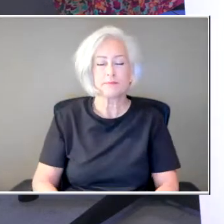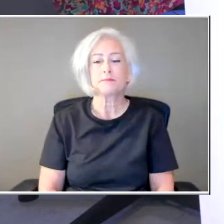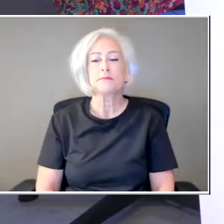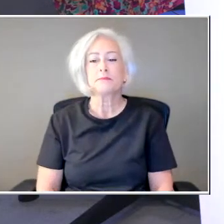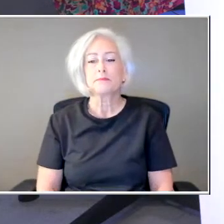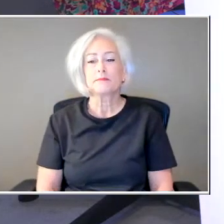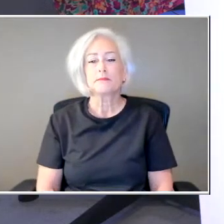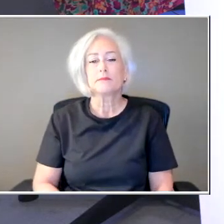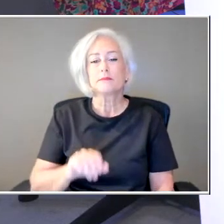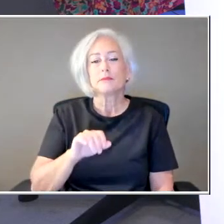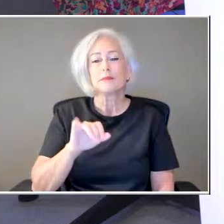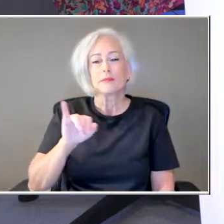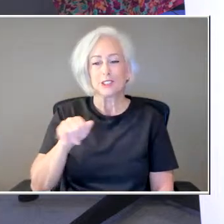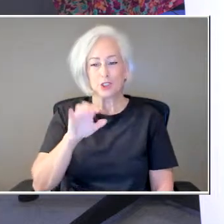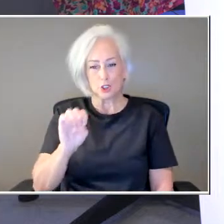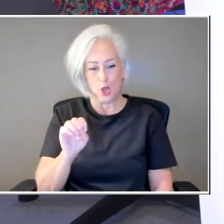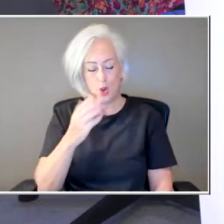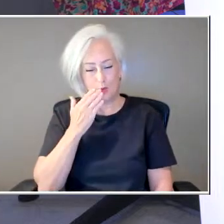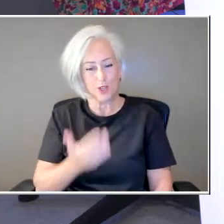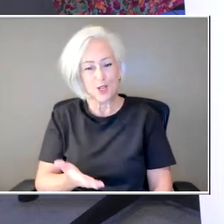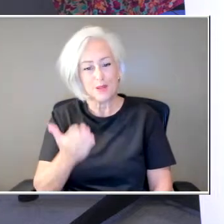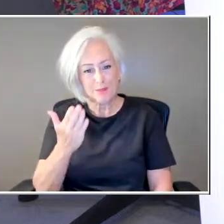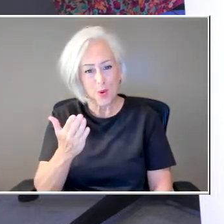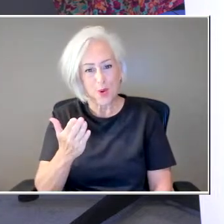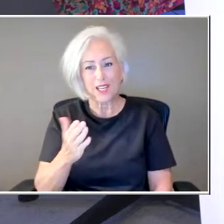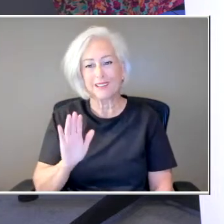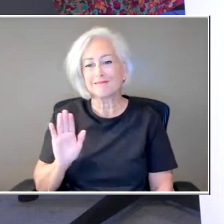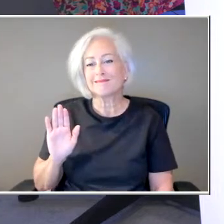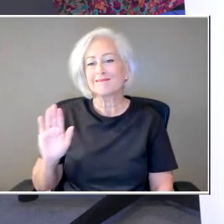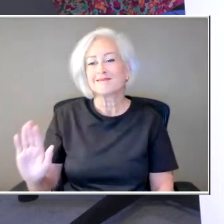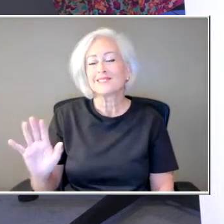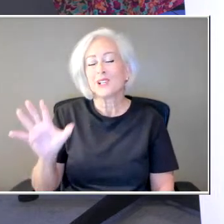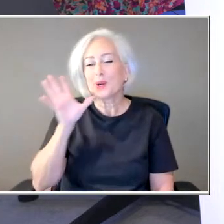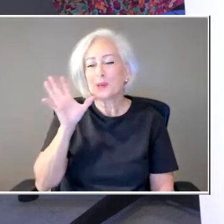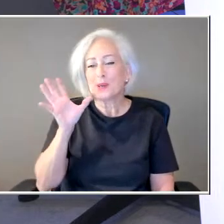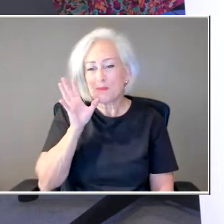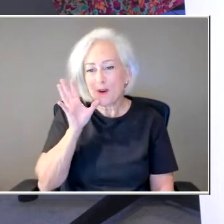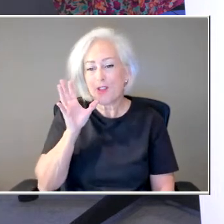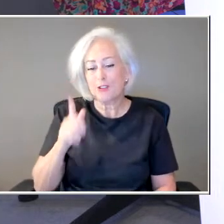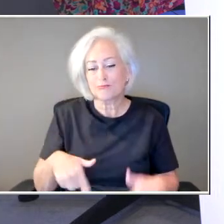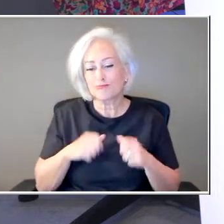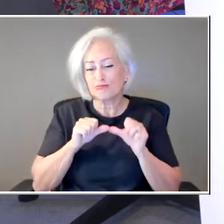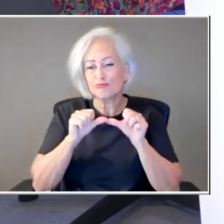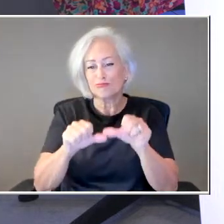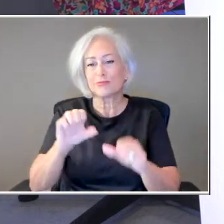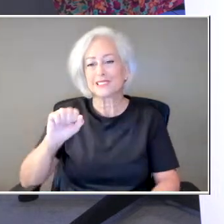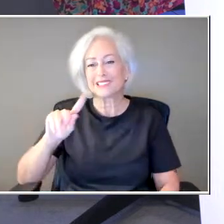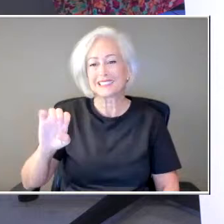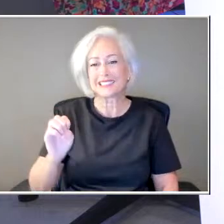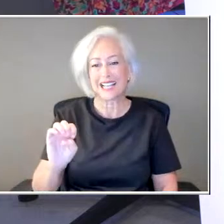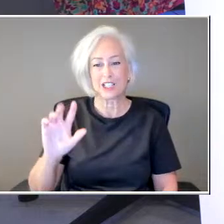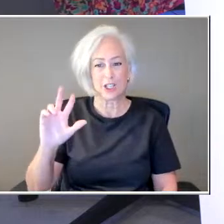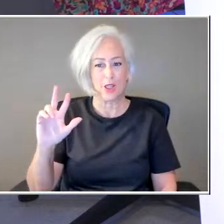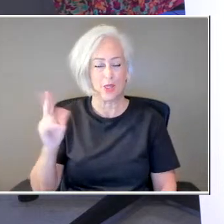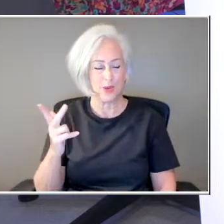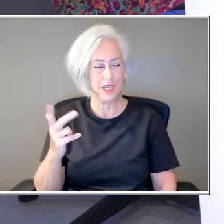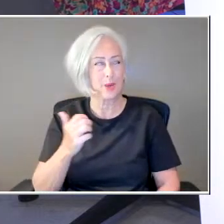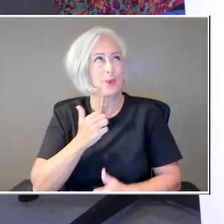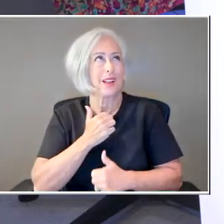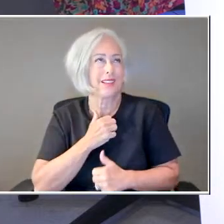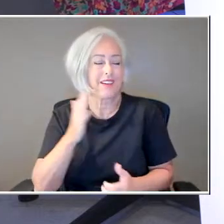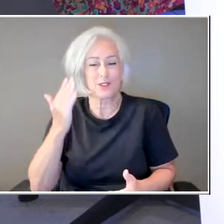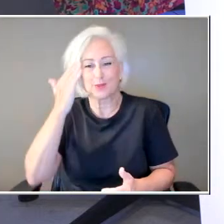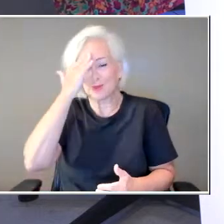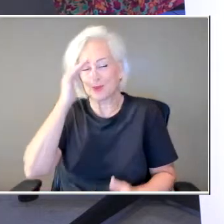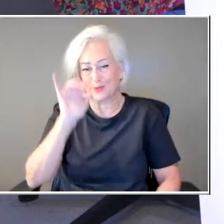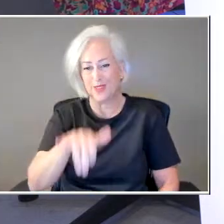is with us today. Good morning. Just mentioning that her mother survived stage 3 breast cancer, awesome. Which we just loved to hear, and